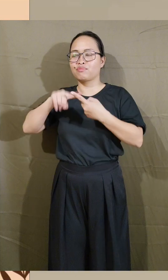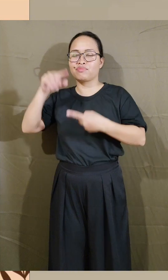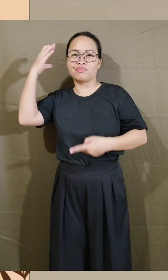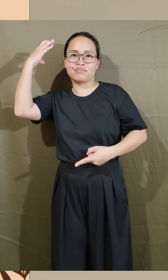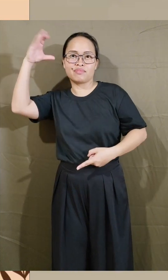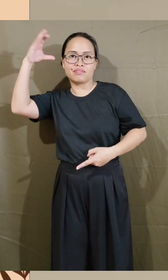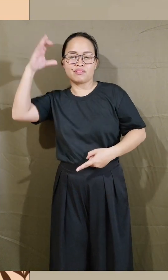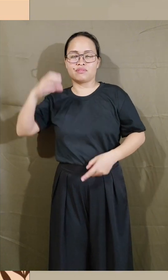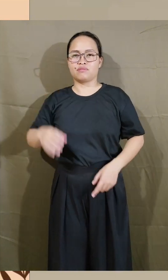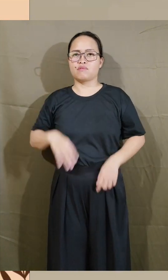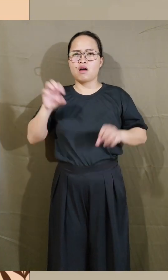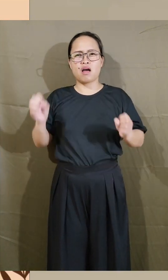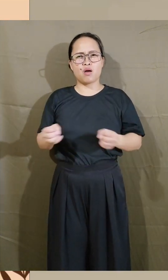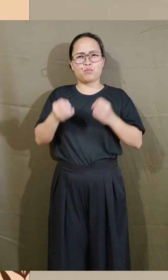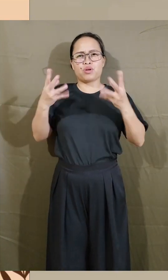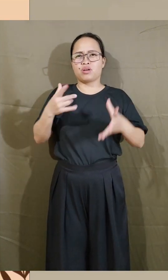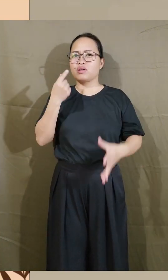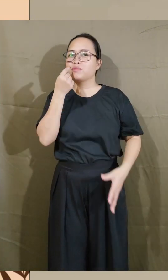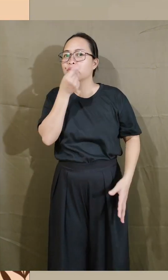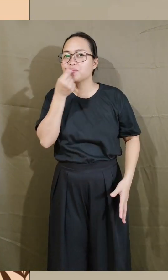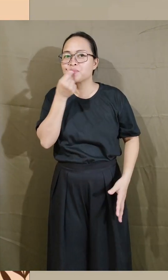many lipsticks were left?